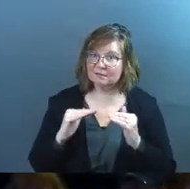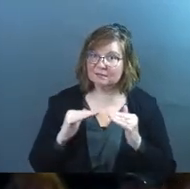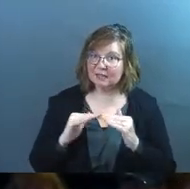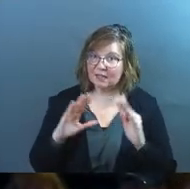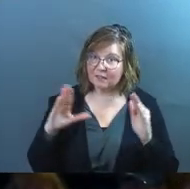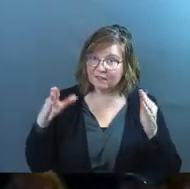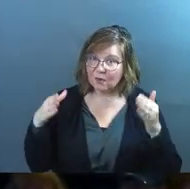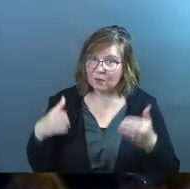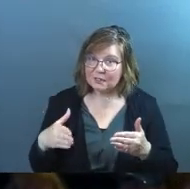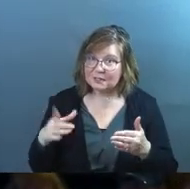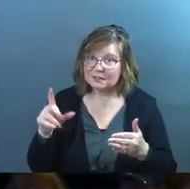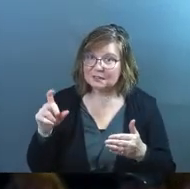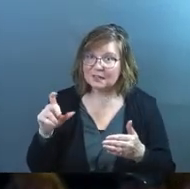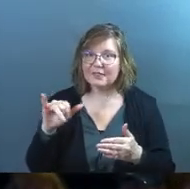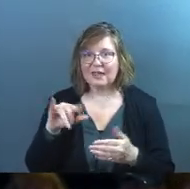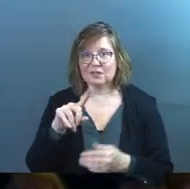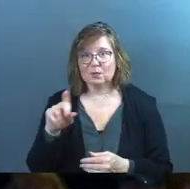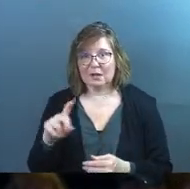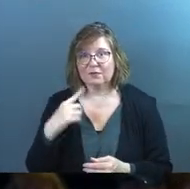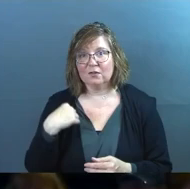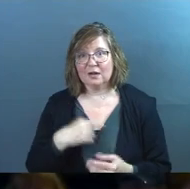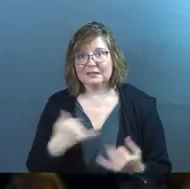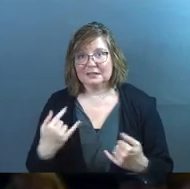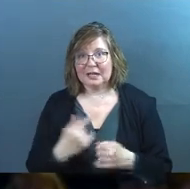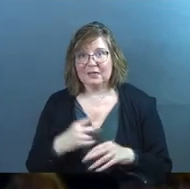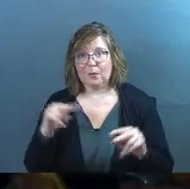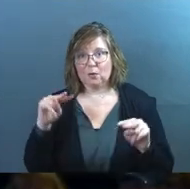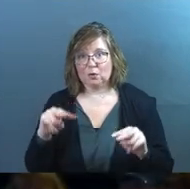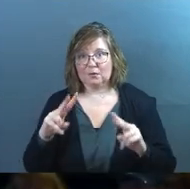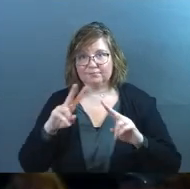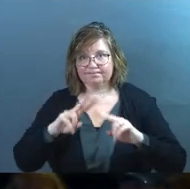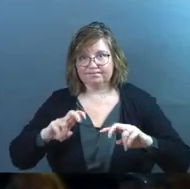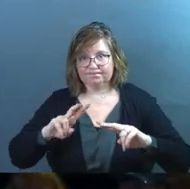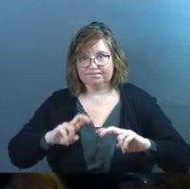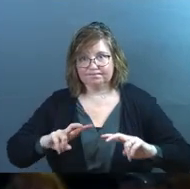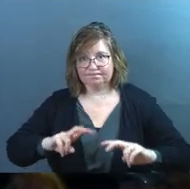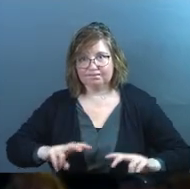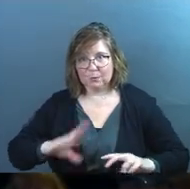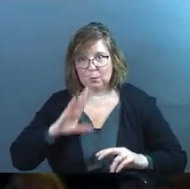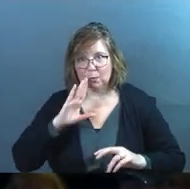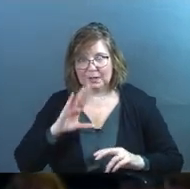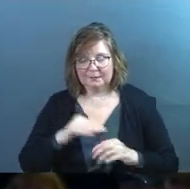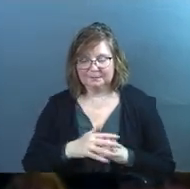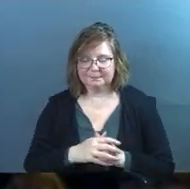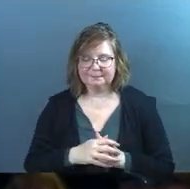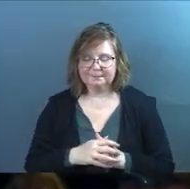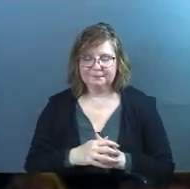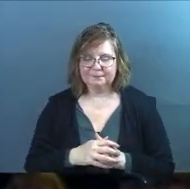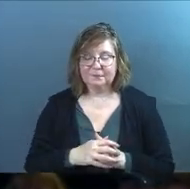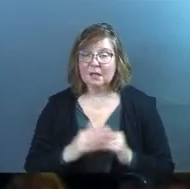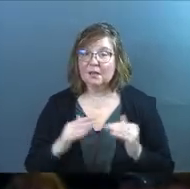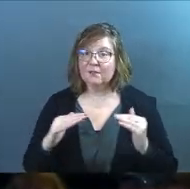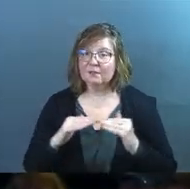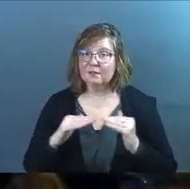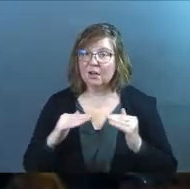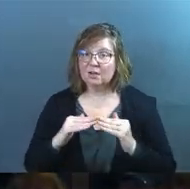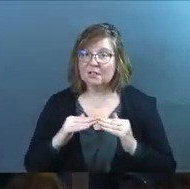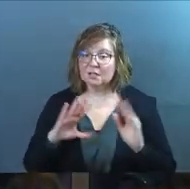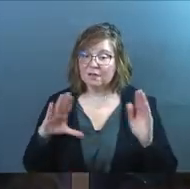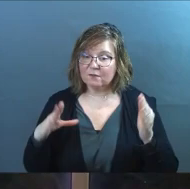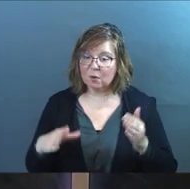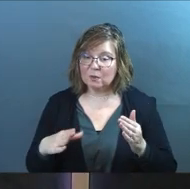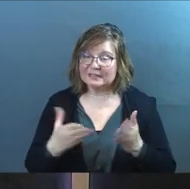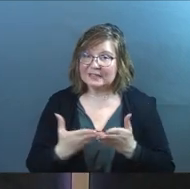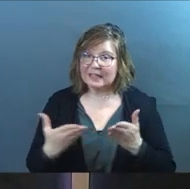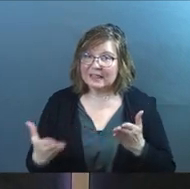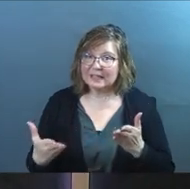the focus? That's the question for us today that we're going to take a little bit of a deeper dive into. Is fairness the focus?